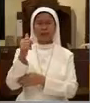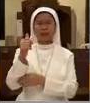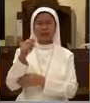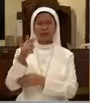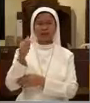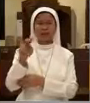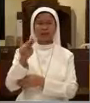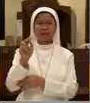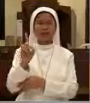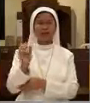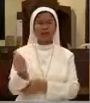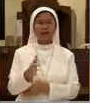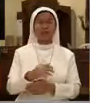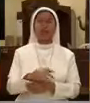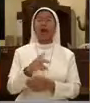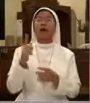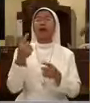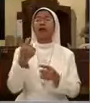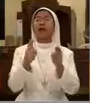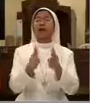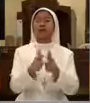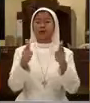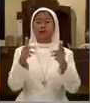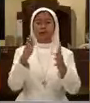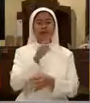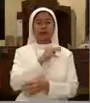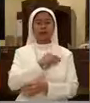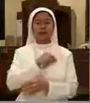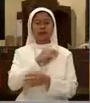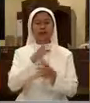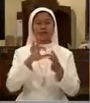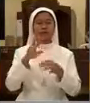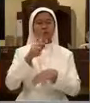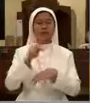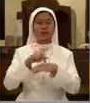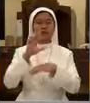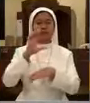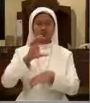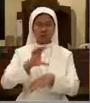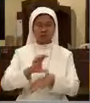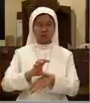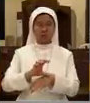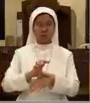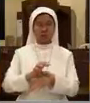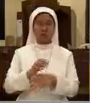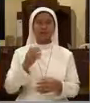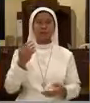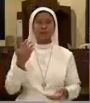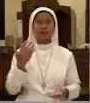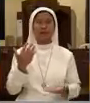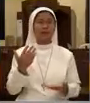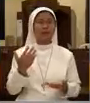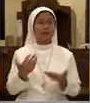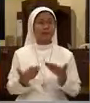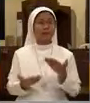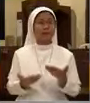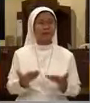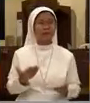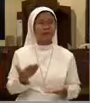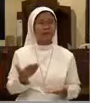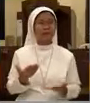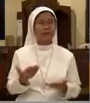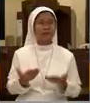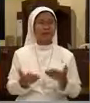the greatest missionaries of the Philippine church, no, maybe unplanned,